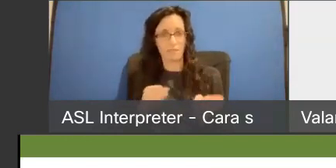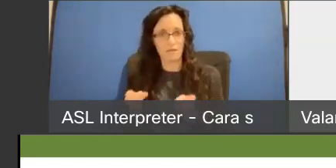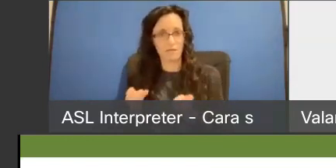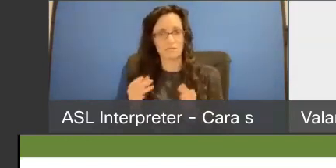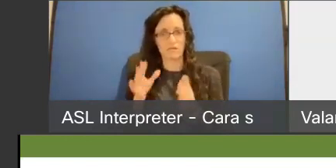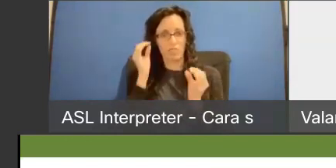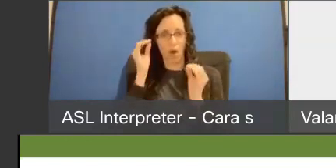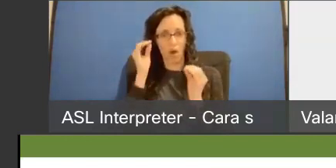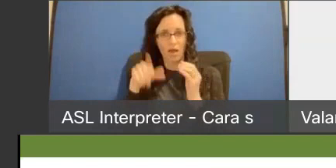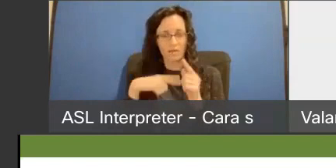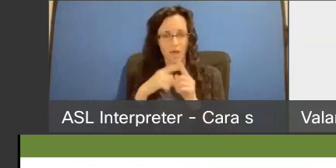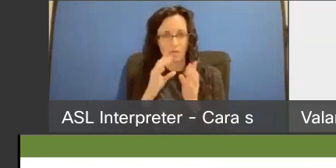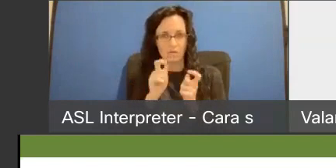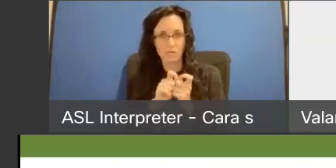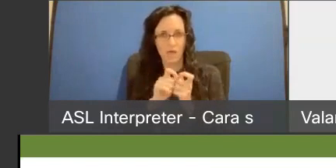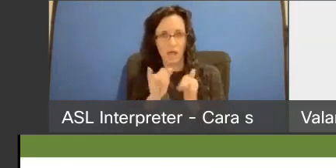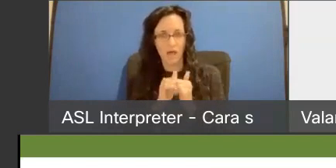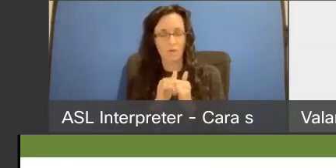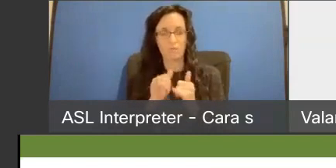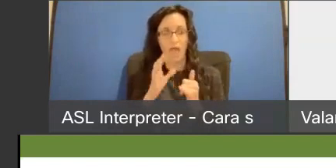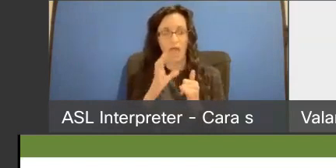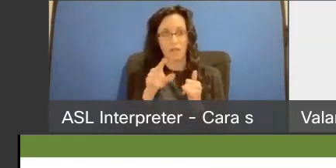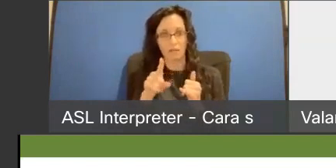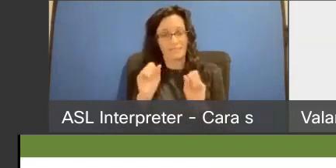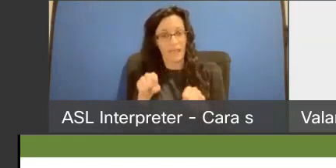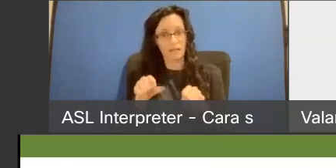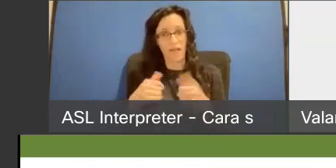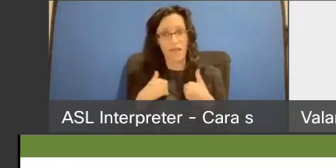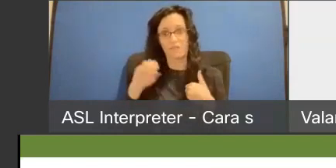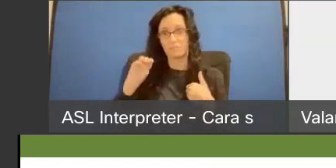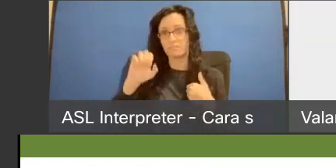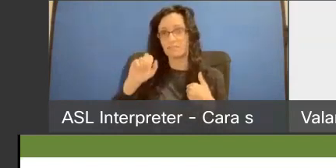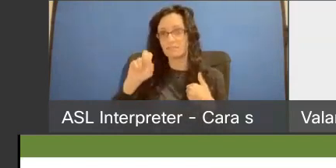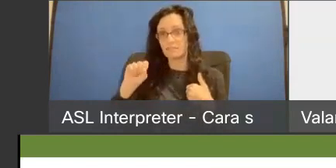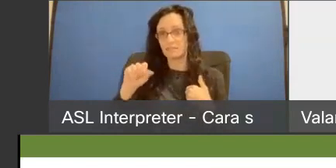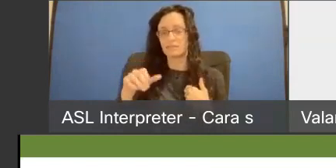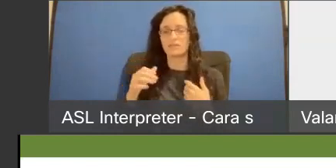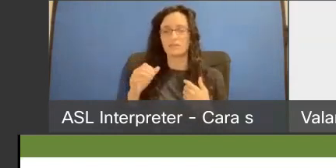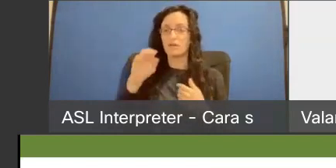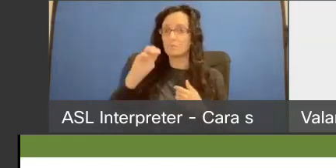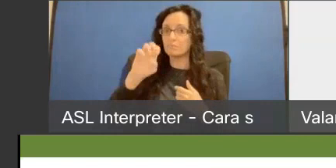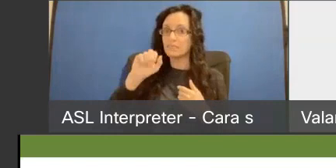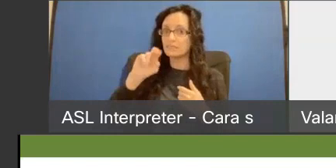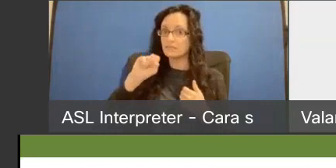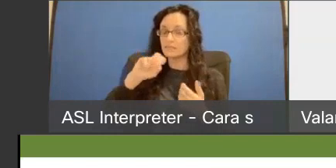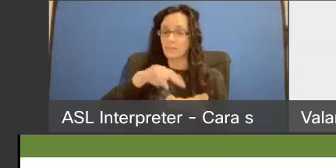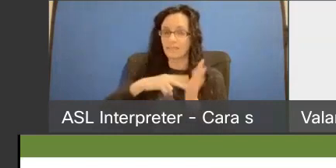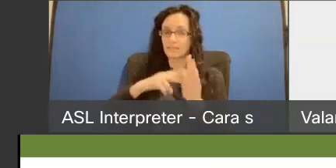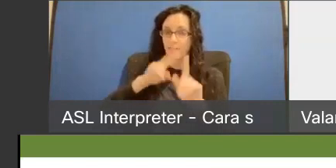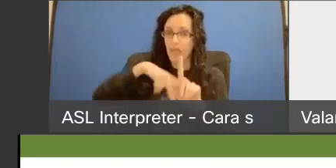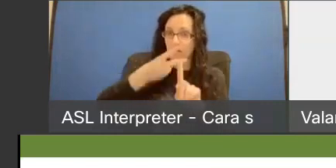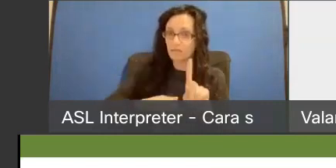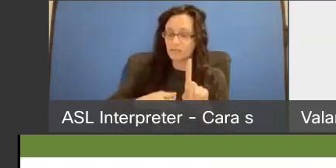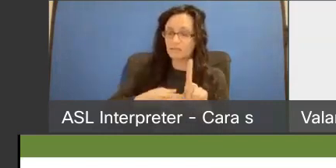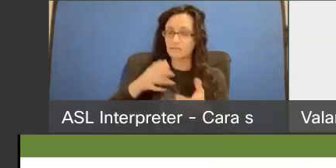do it, right? And do they have the means to do it? Is it, is the means they have bananas, or is the means they have, they're